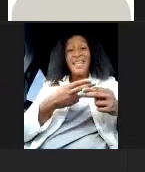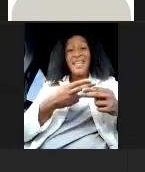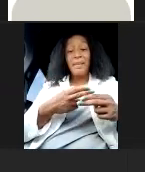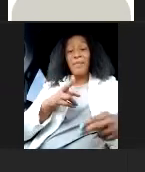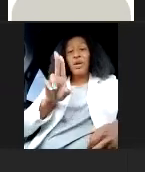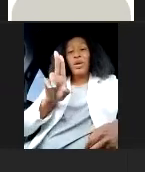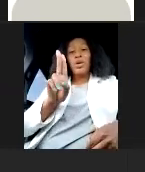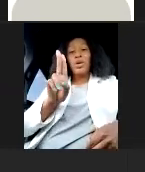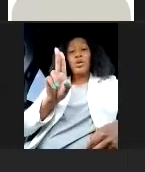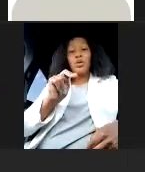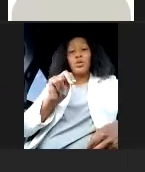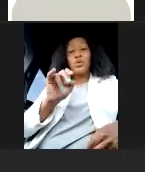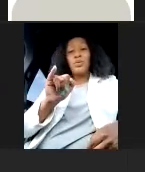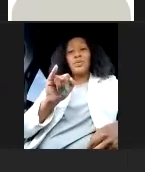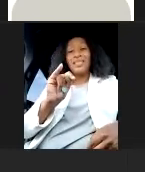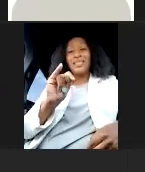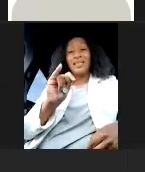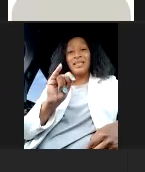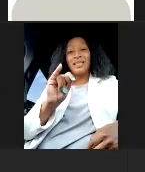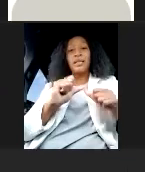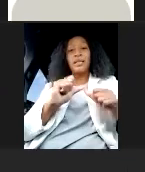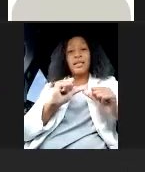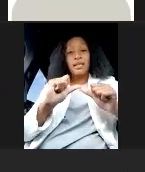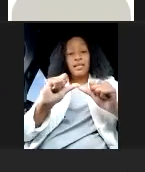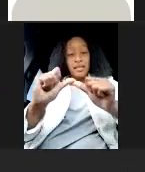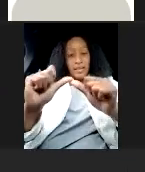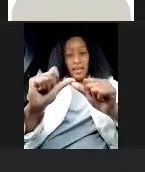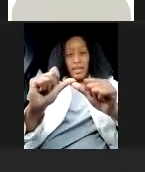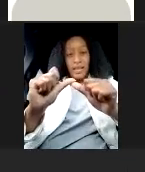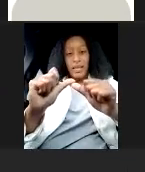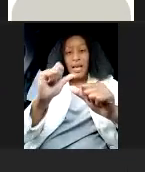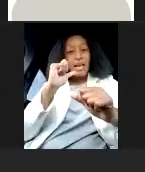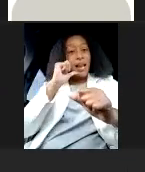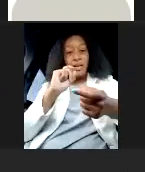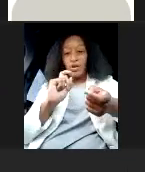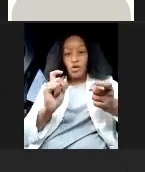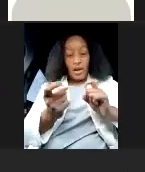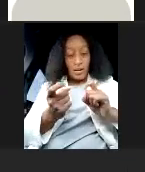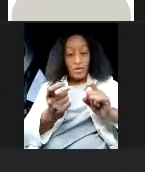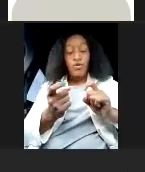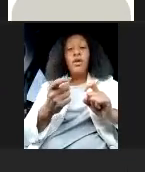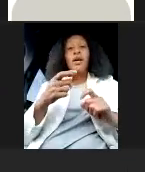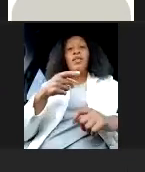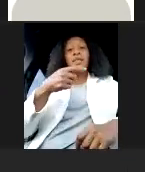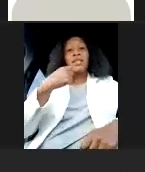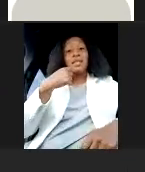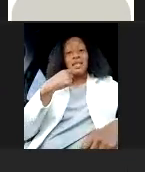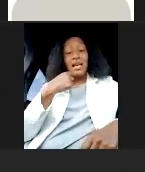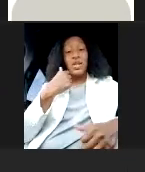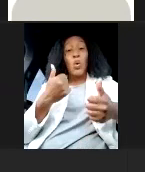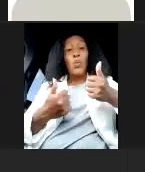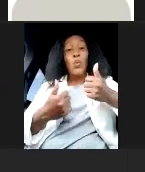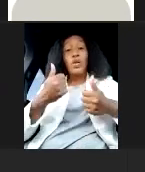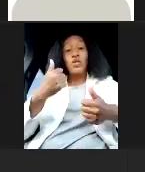get a density unit. Okay. So it says here, what volume is occupied by 25 grams of the liquid?